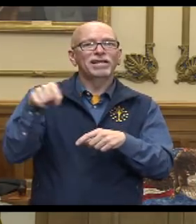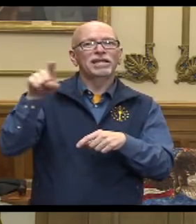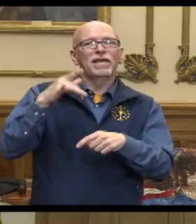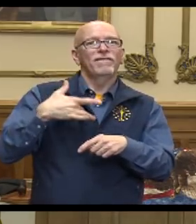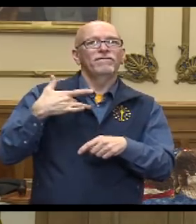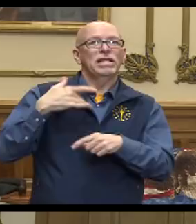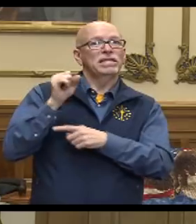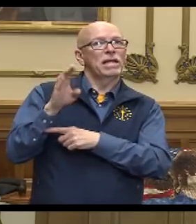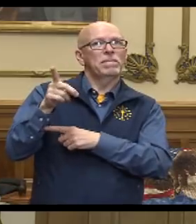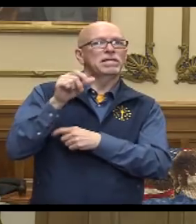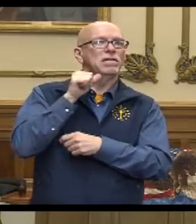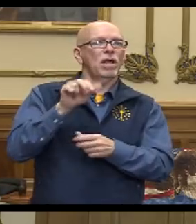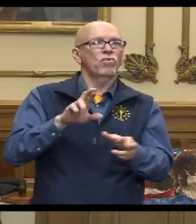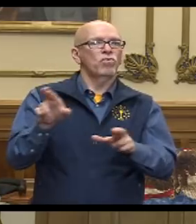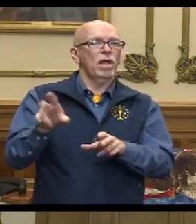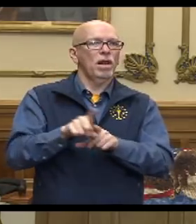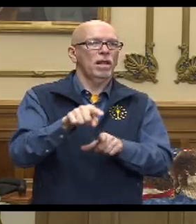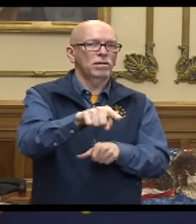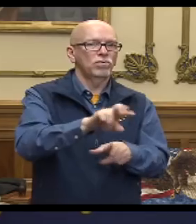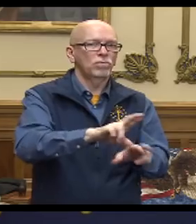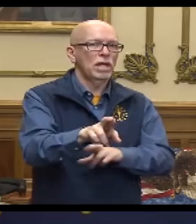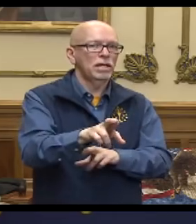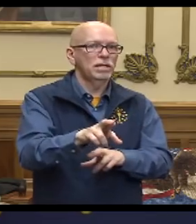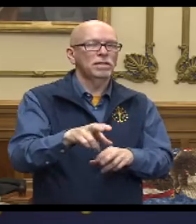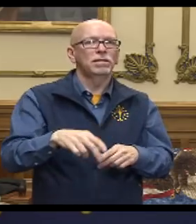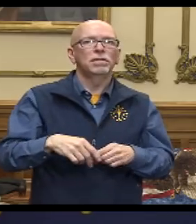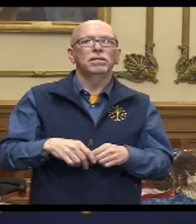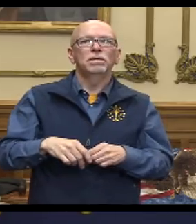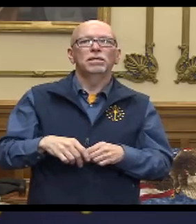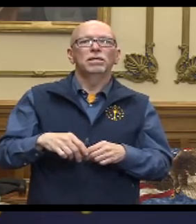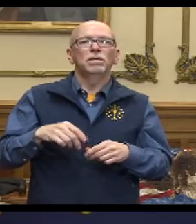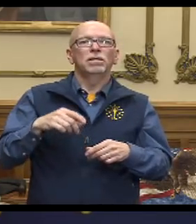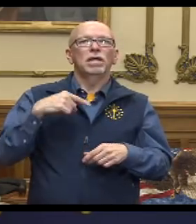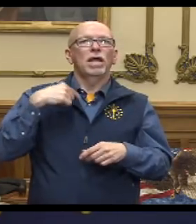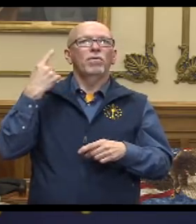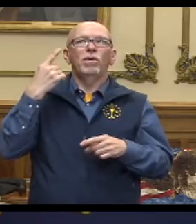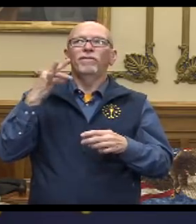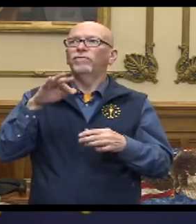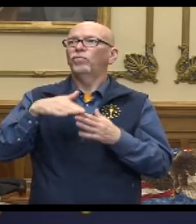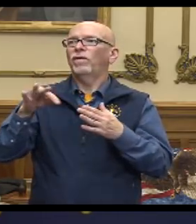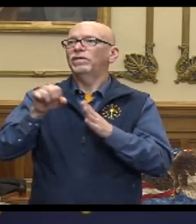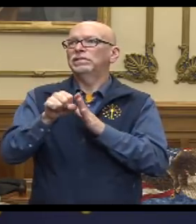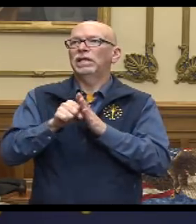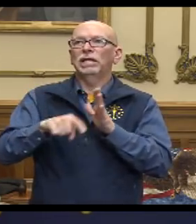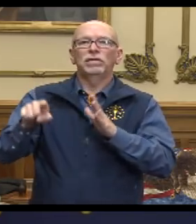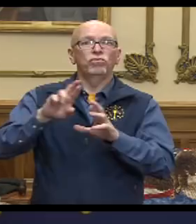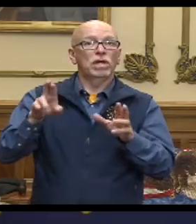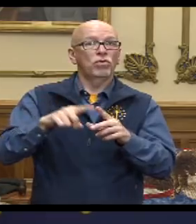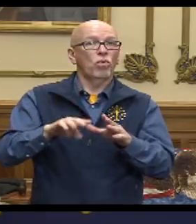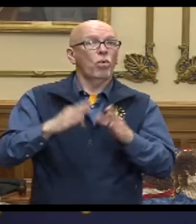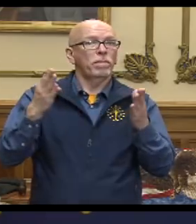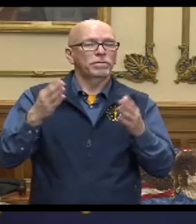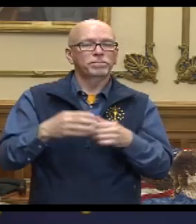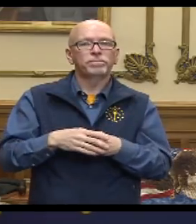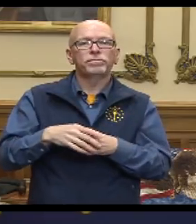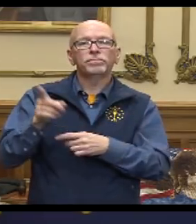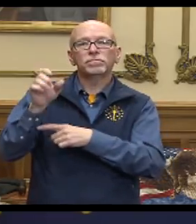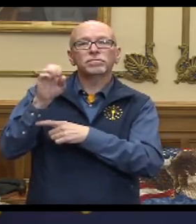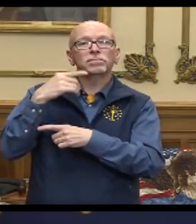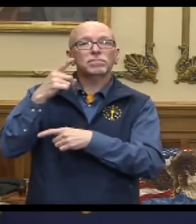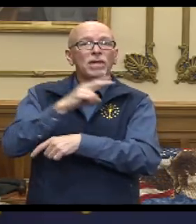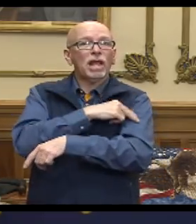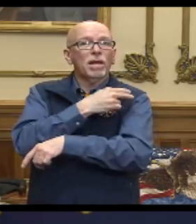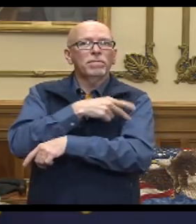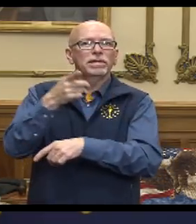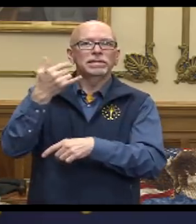ready up here as you are down there and what you view the rest of the state is to reopen. They say that